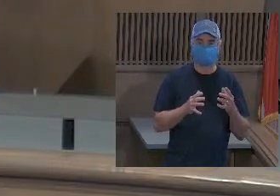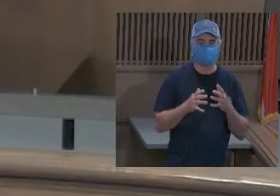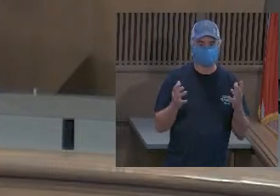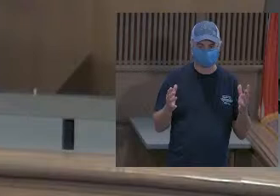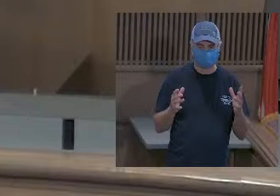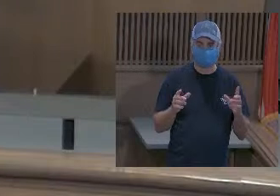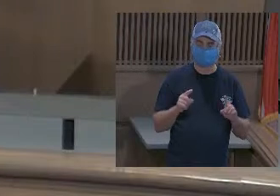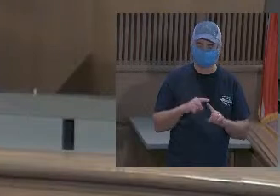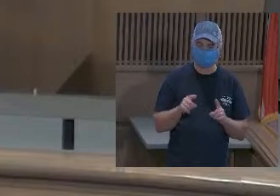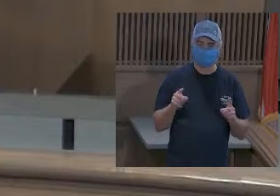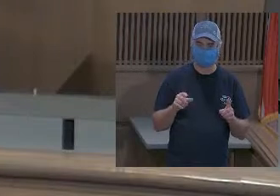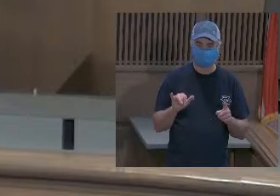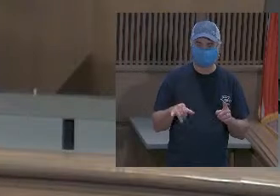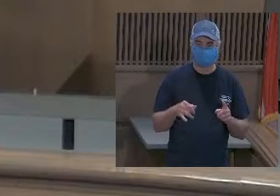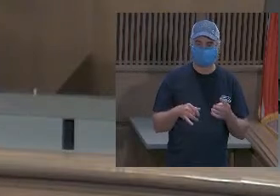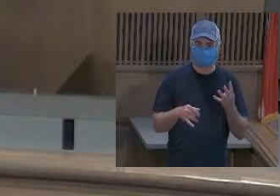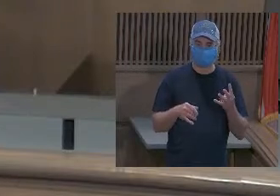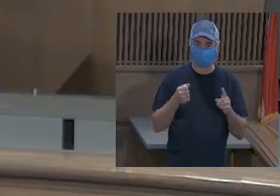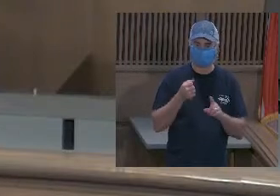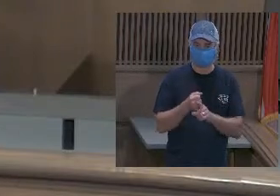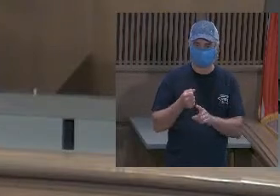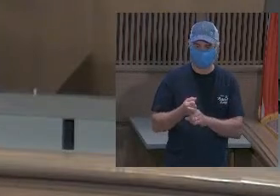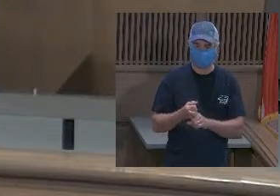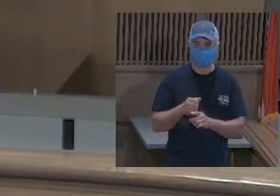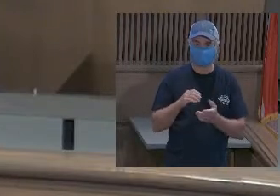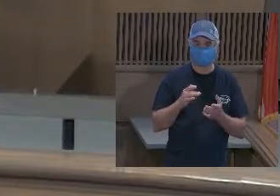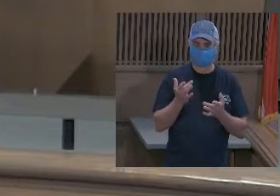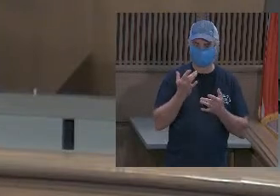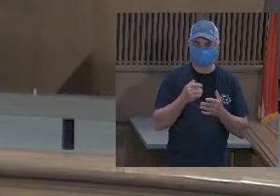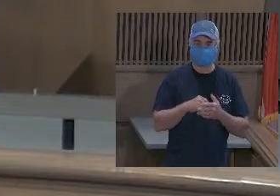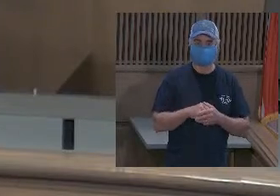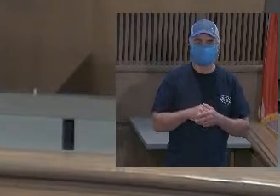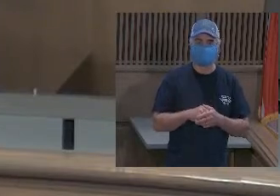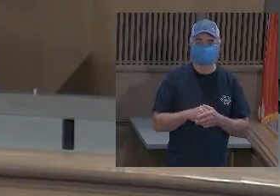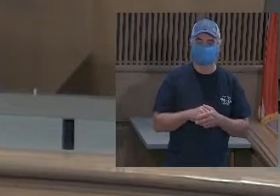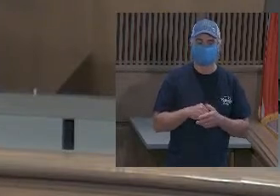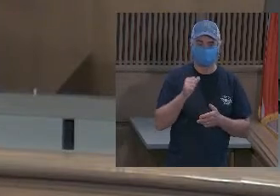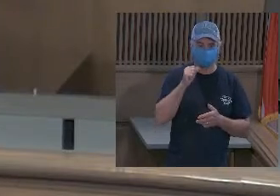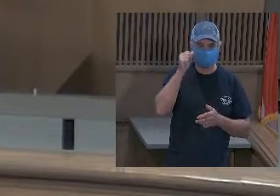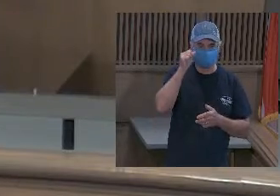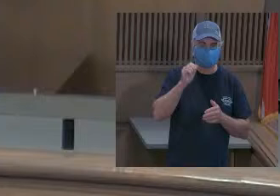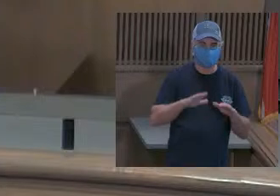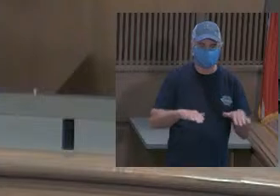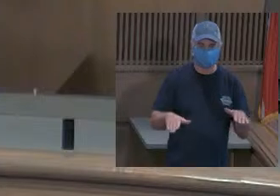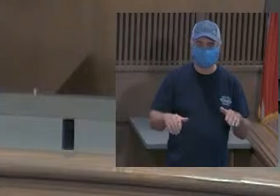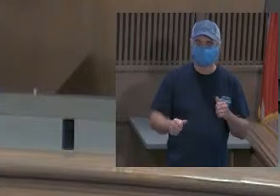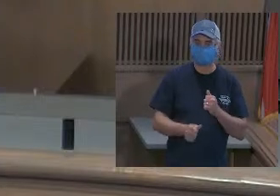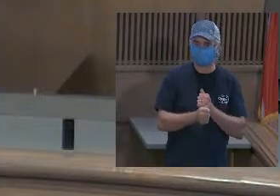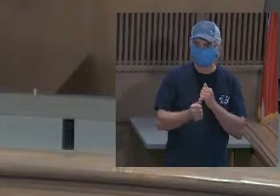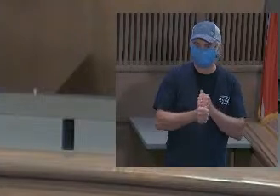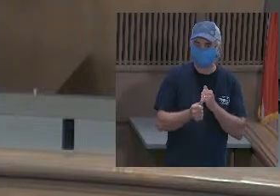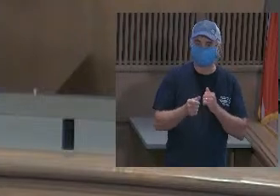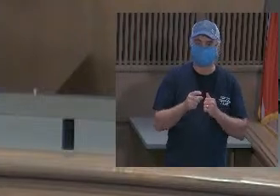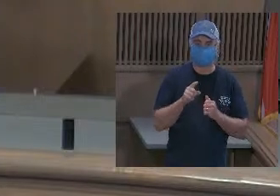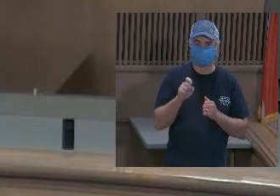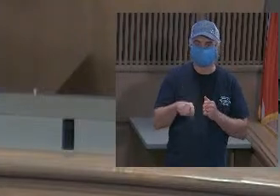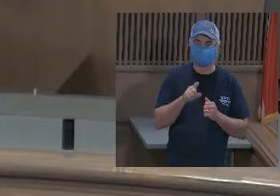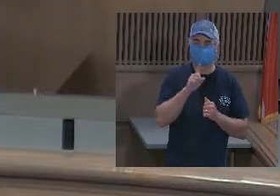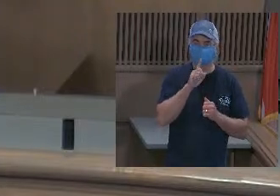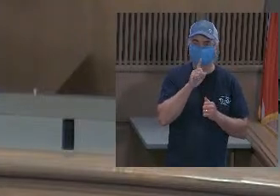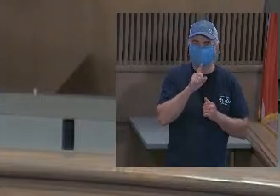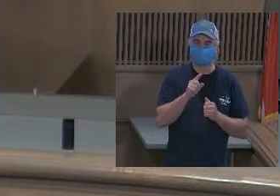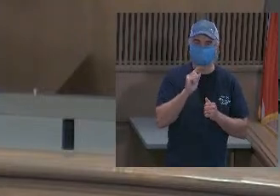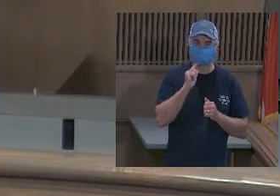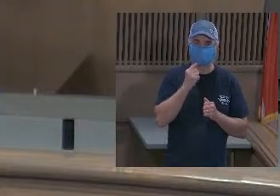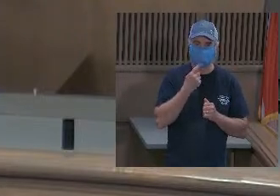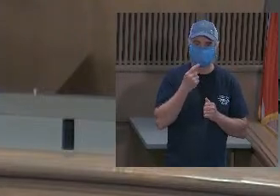but our adults are at risk and our children are at risk. We really need to take this seriously.